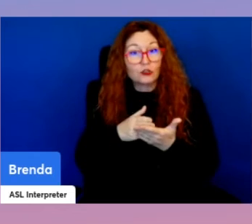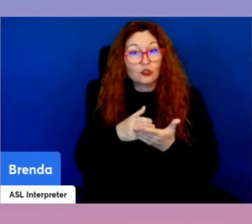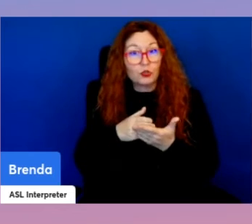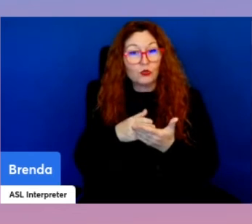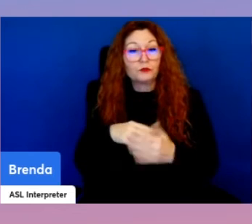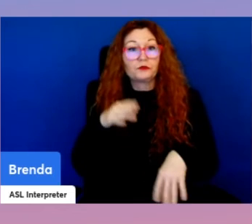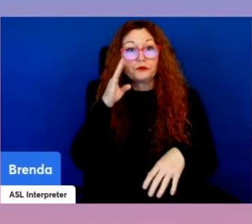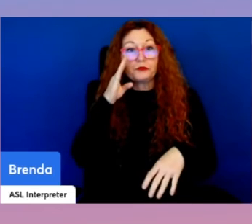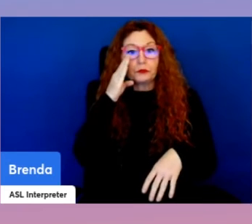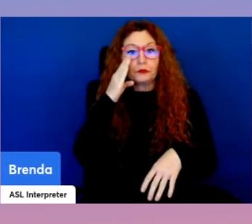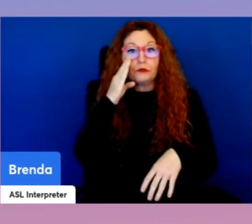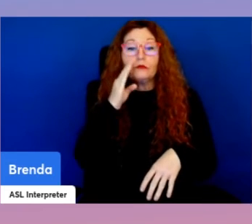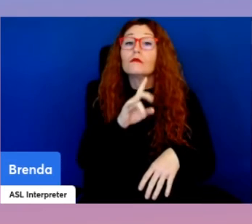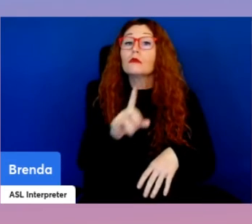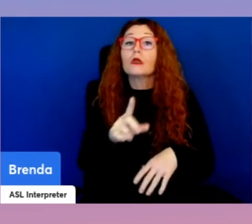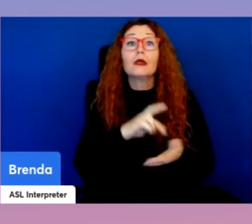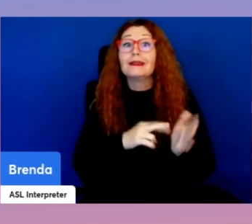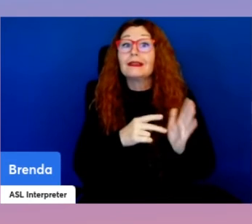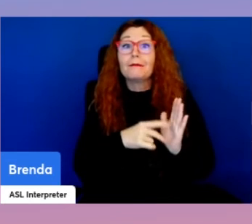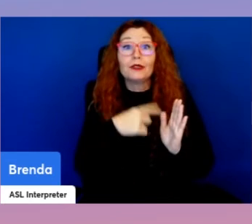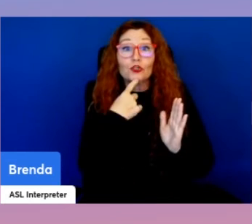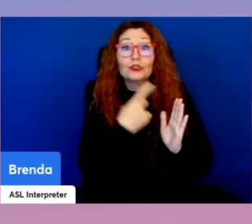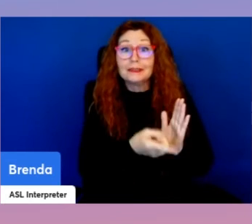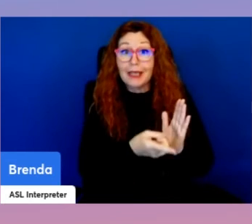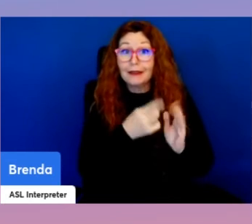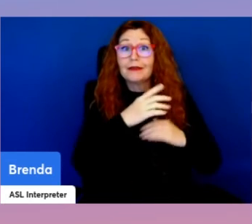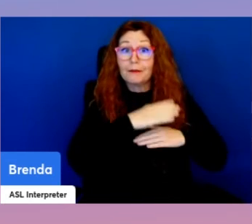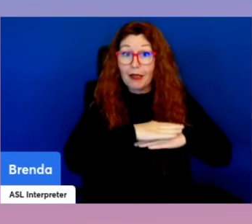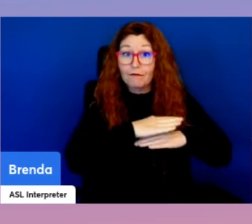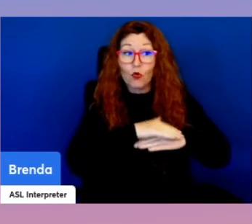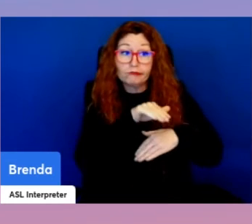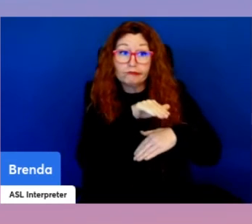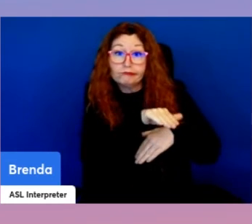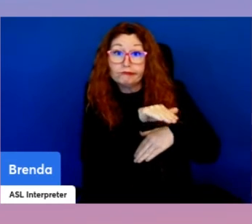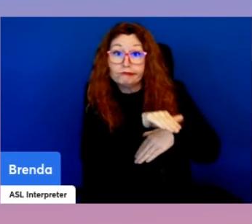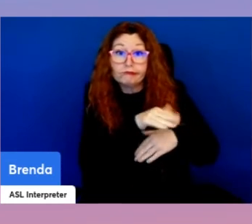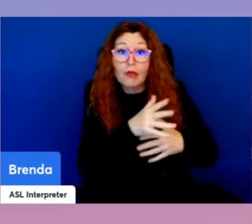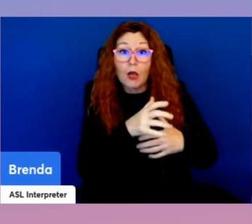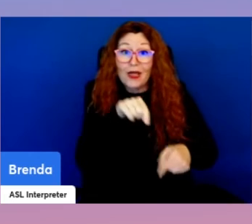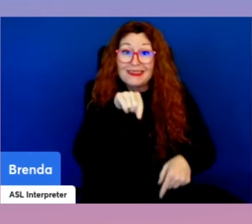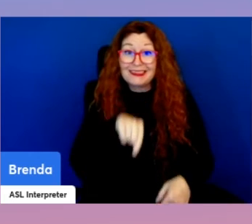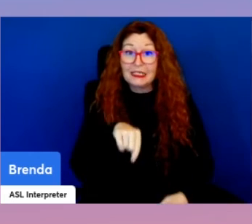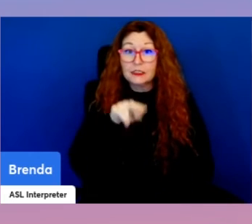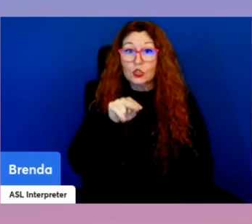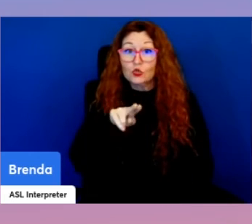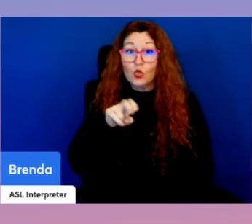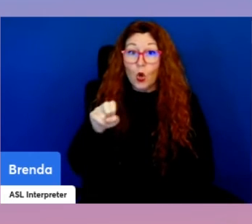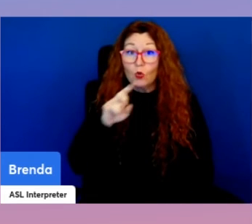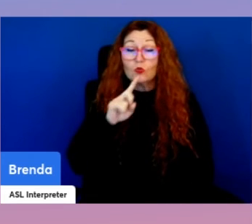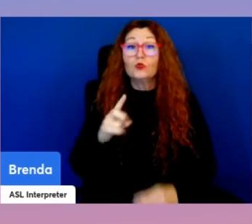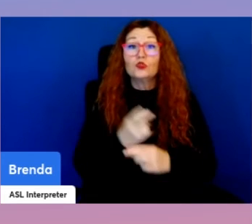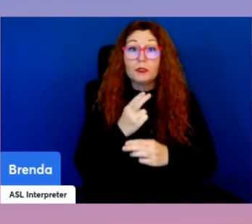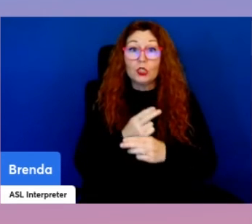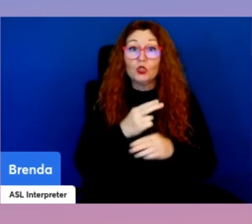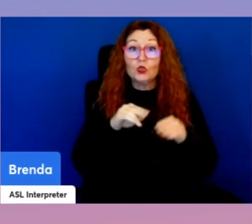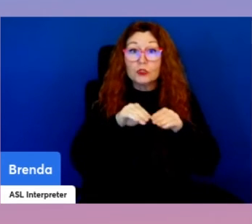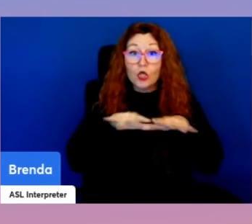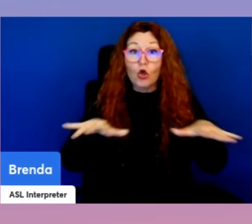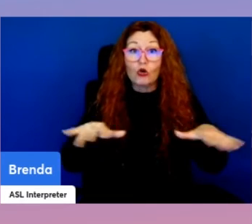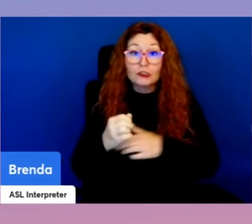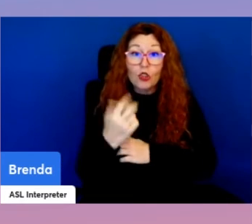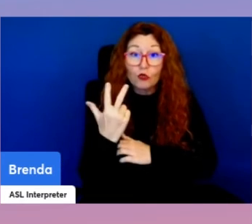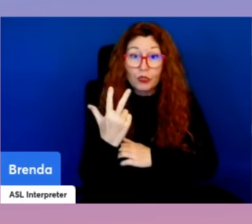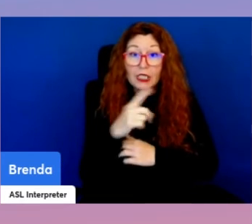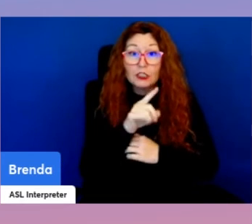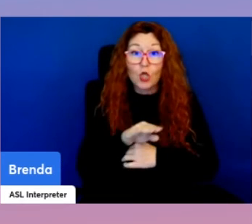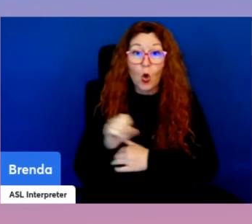here we're basically telling the Azure platform, I want this node pool to be provisioned across 3 zones, 1, 2,